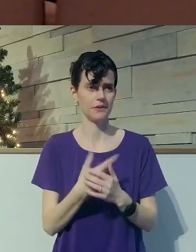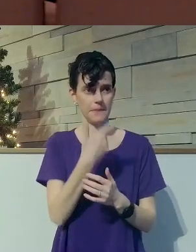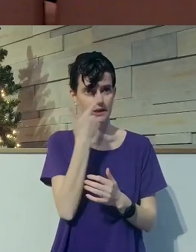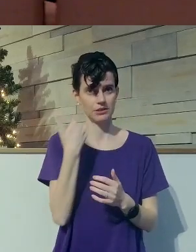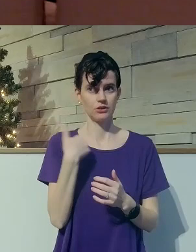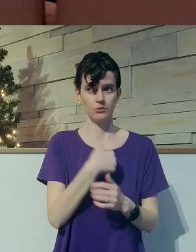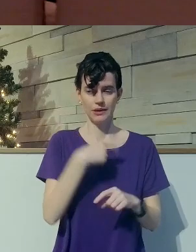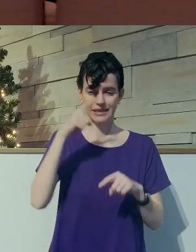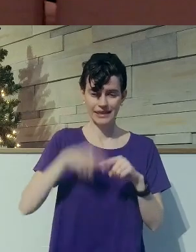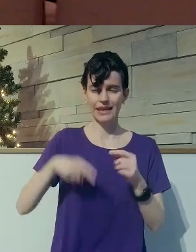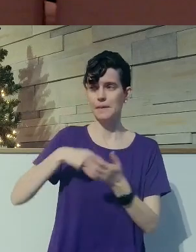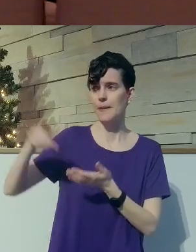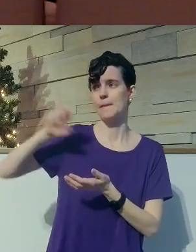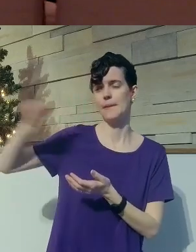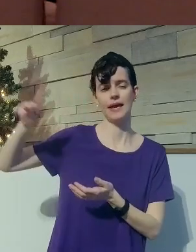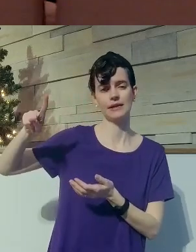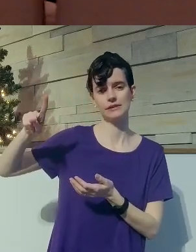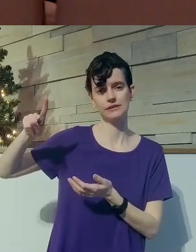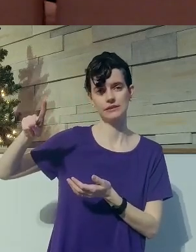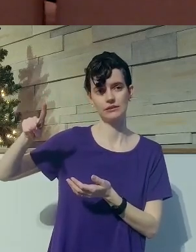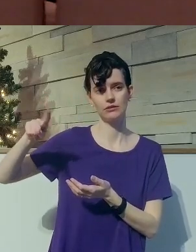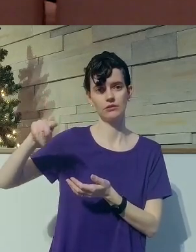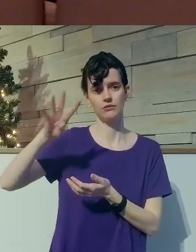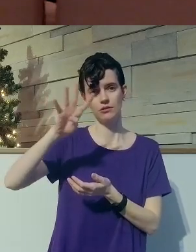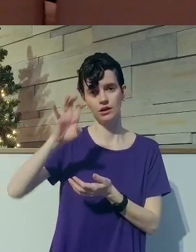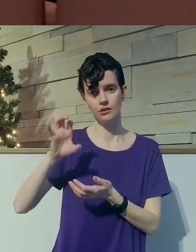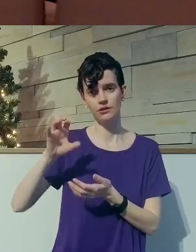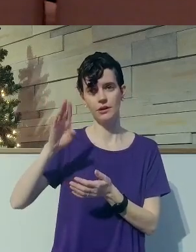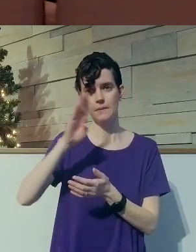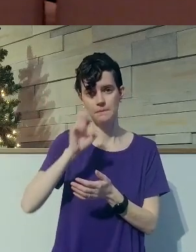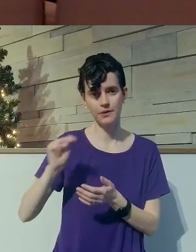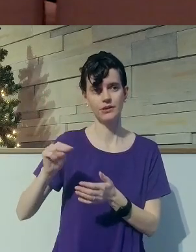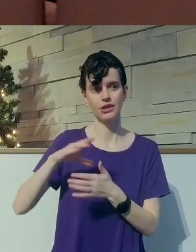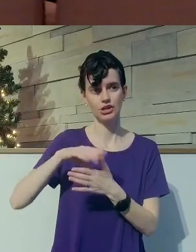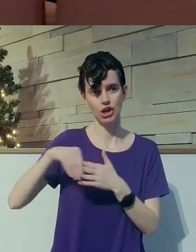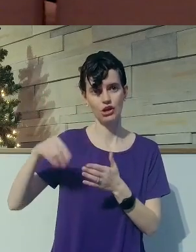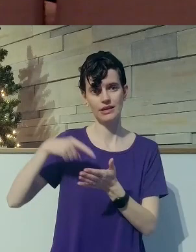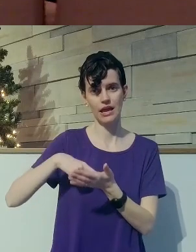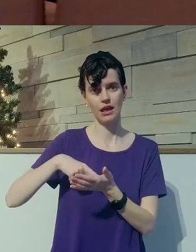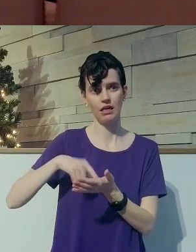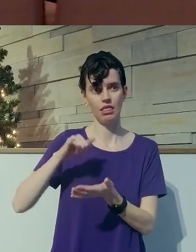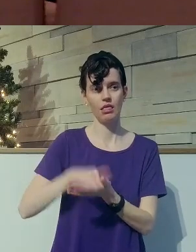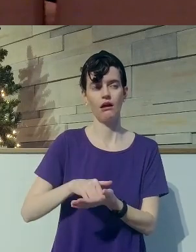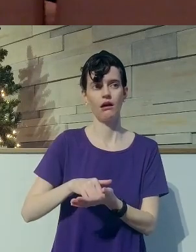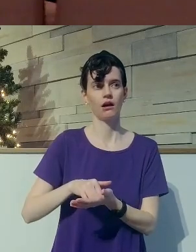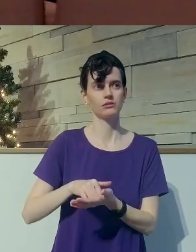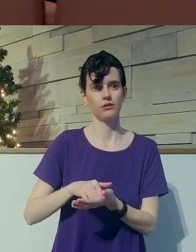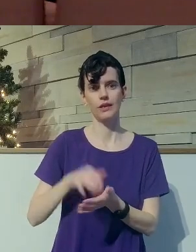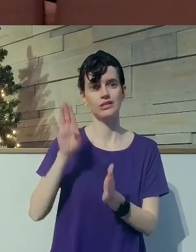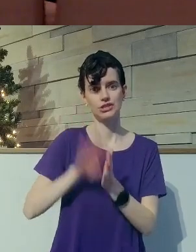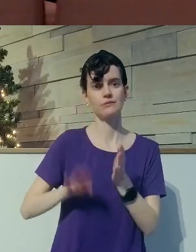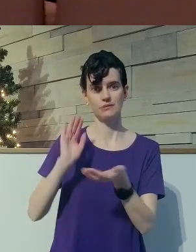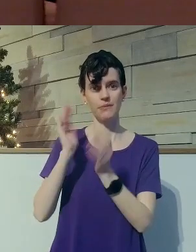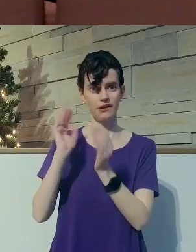because we can't pay it back. $400 billion debt, that would be a bargain